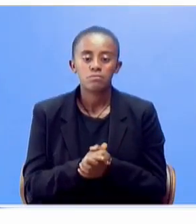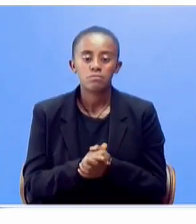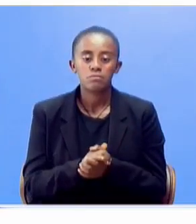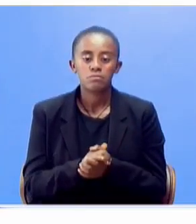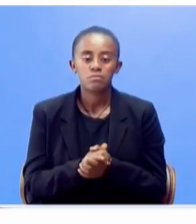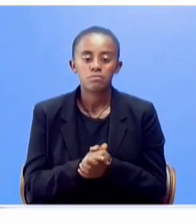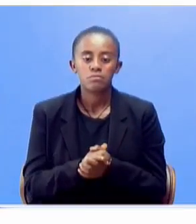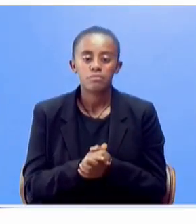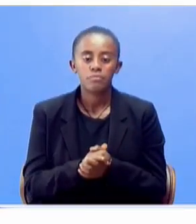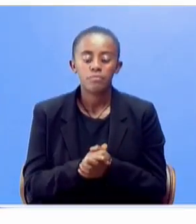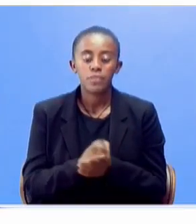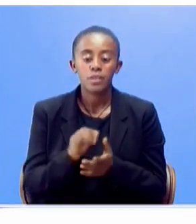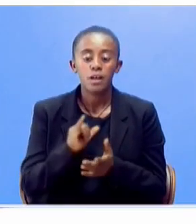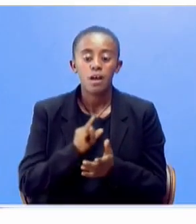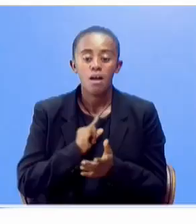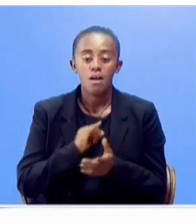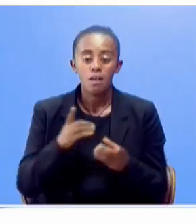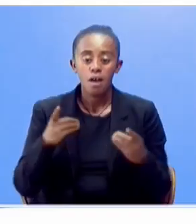I had